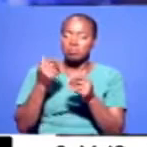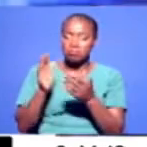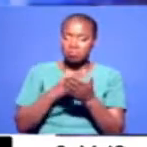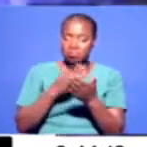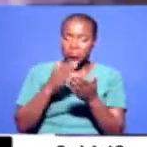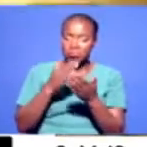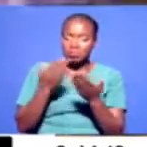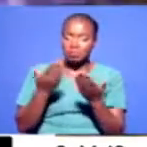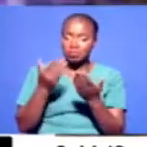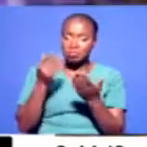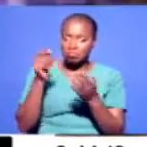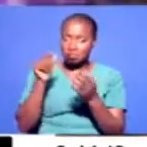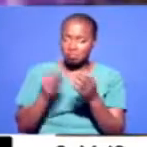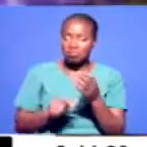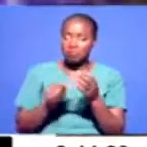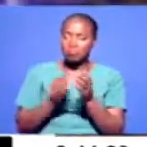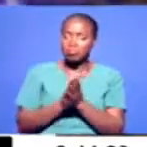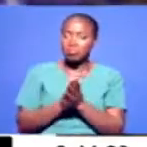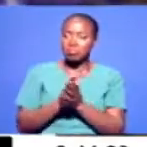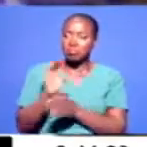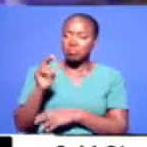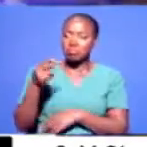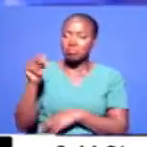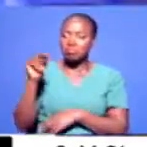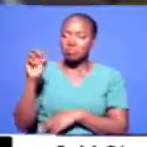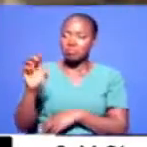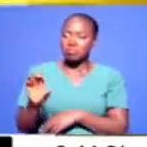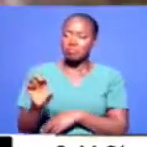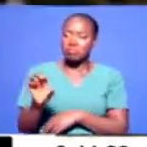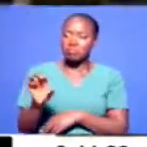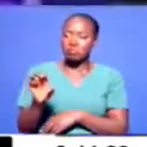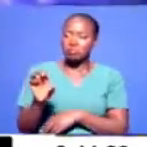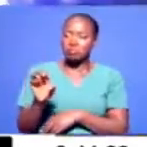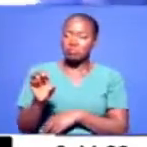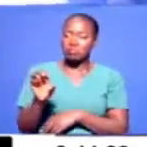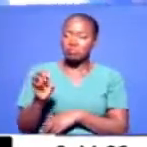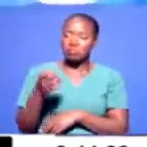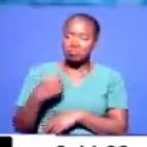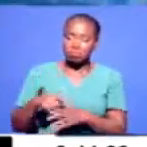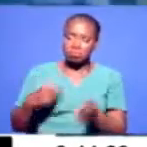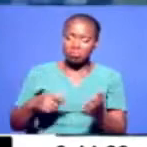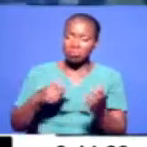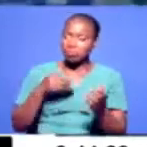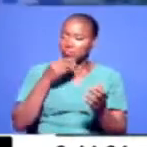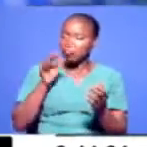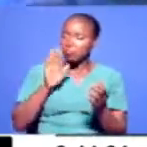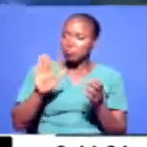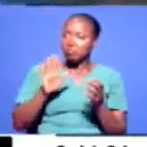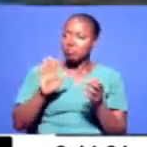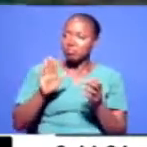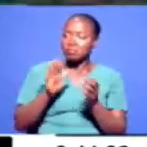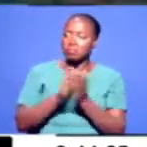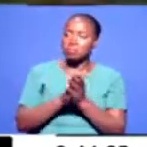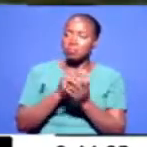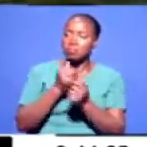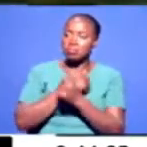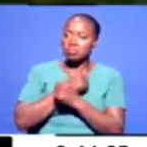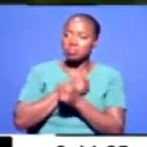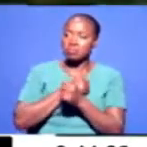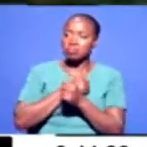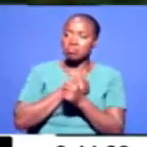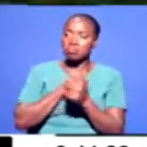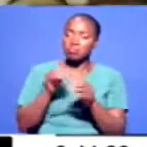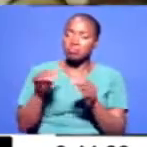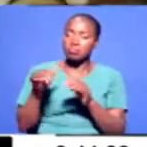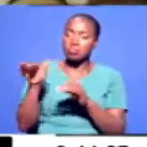like Kato Change. Actually, his guitar was for his father, and that's the guitar he learnt on, and he still has